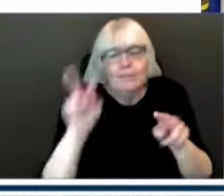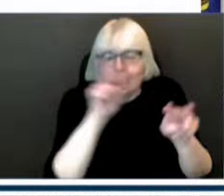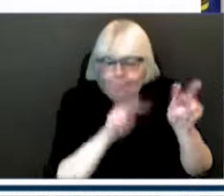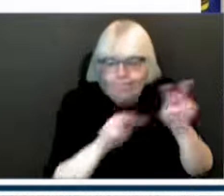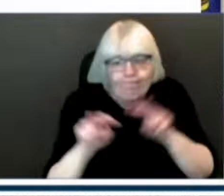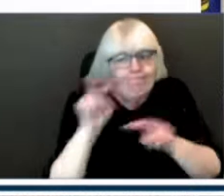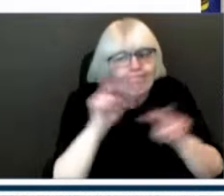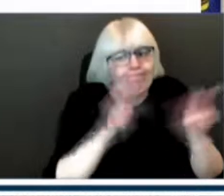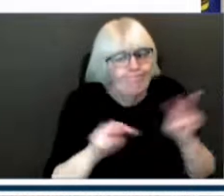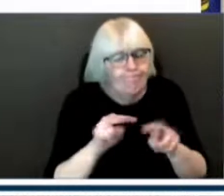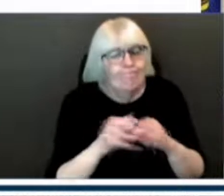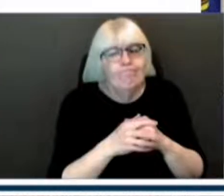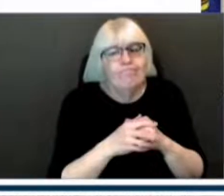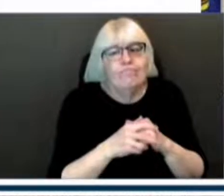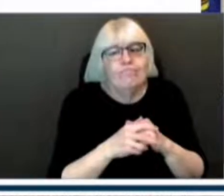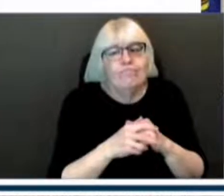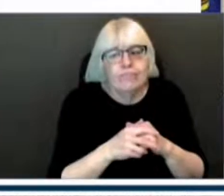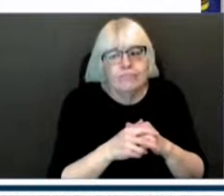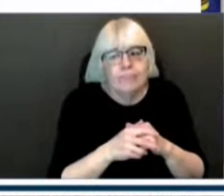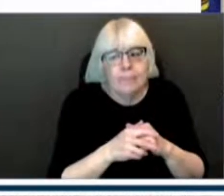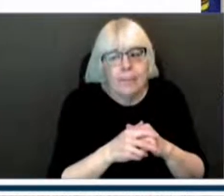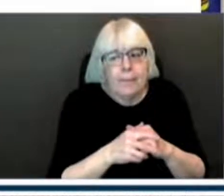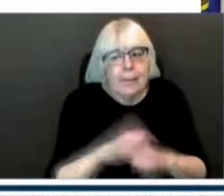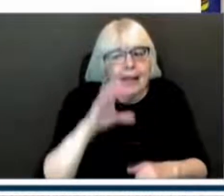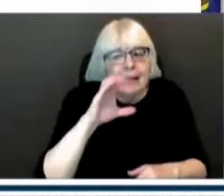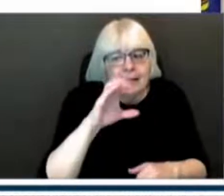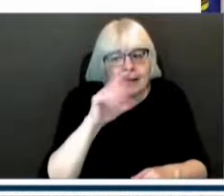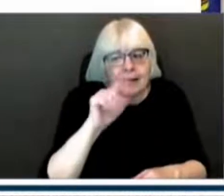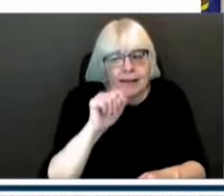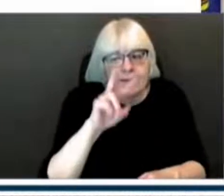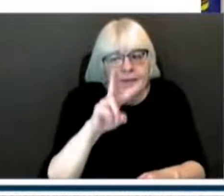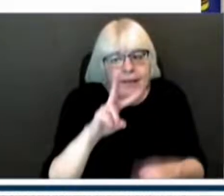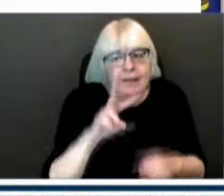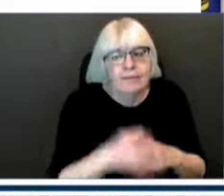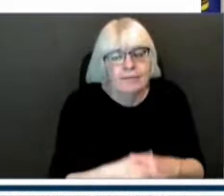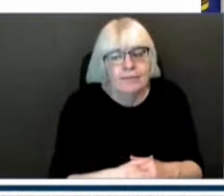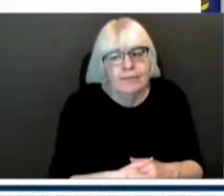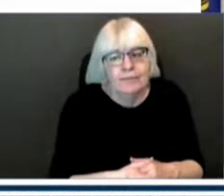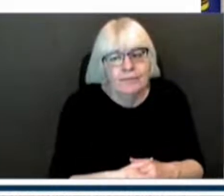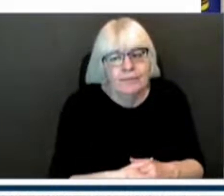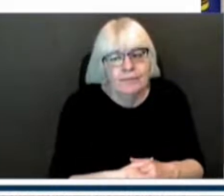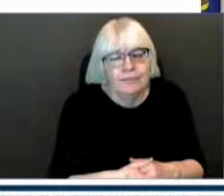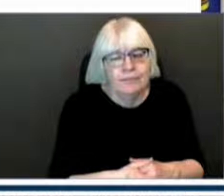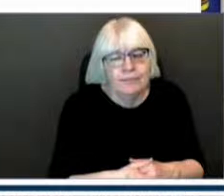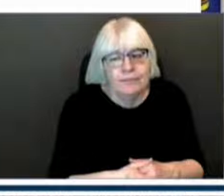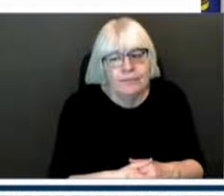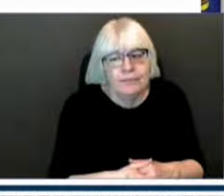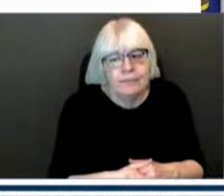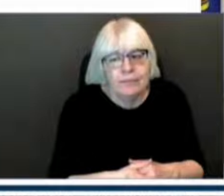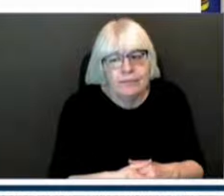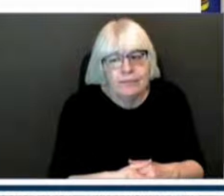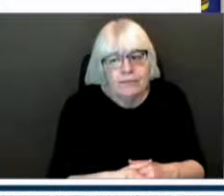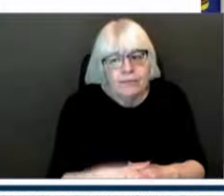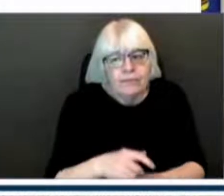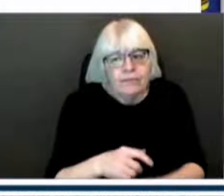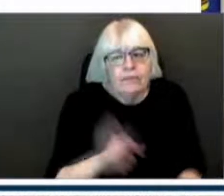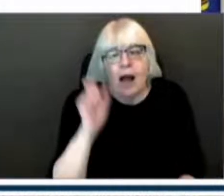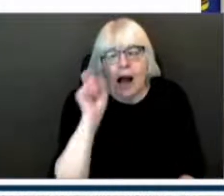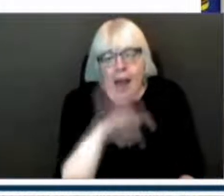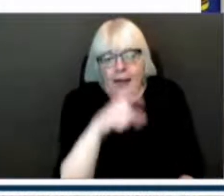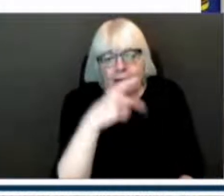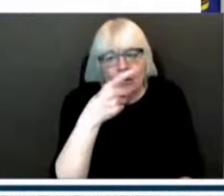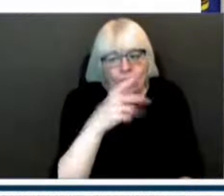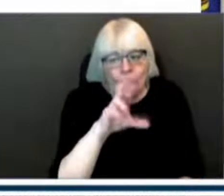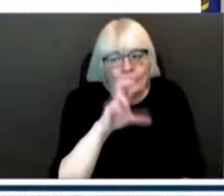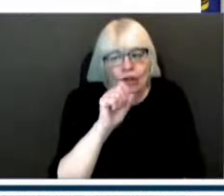Jonathan. Hi, good afternoon. Thank you very much. Dr. Strang, we've heard you talk about these phases